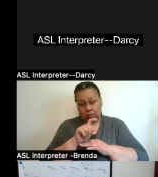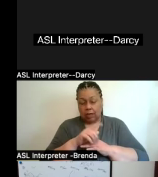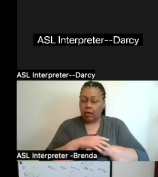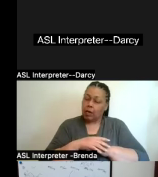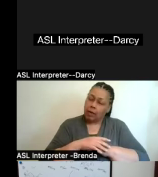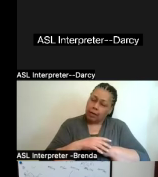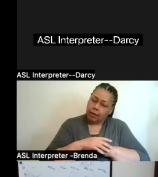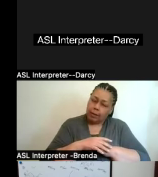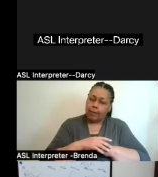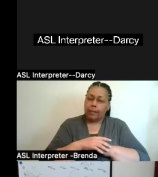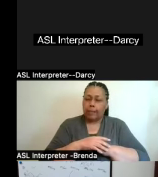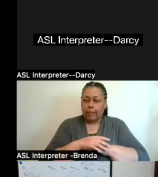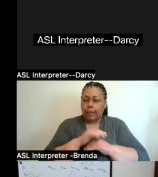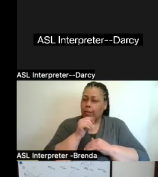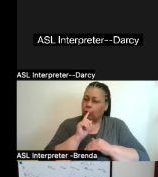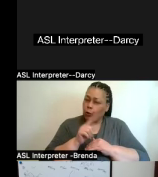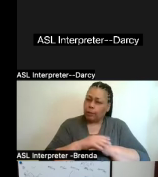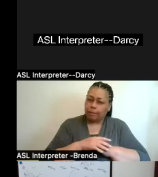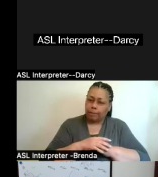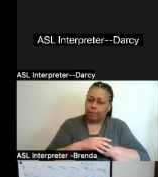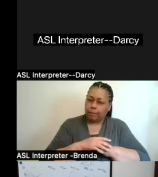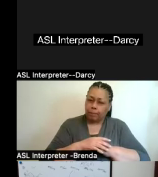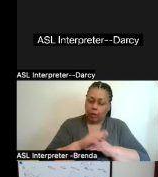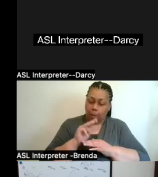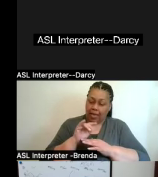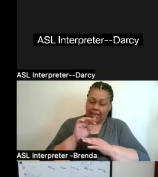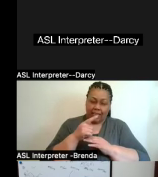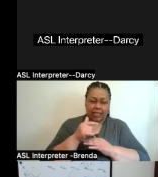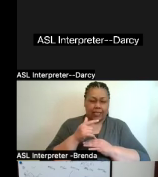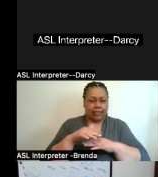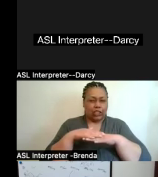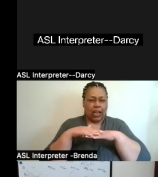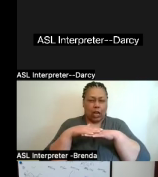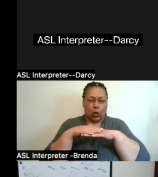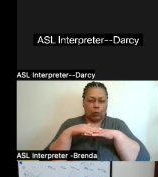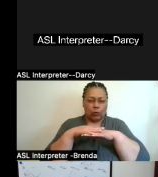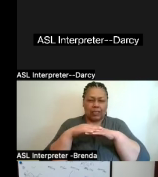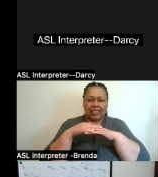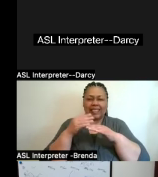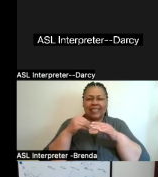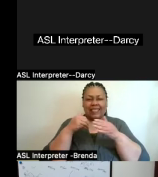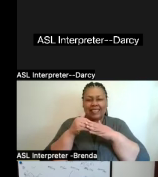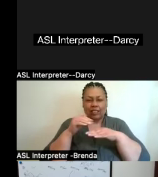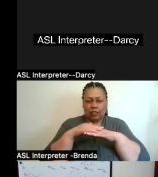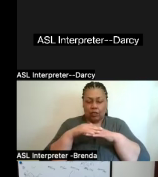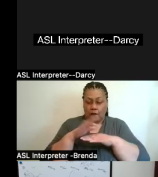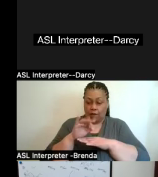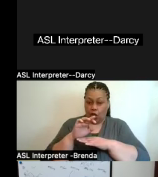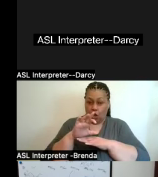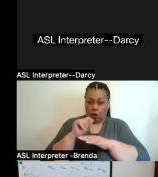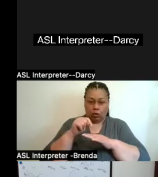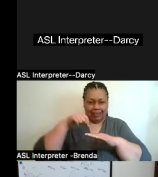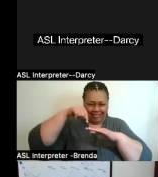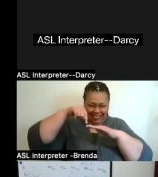I'm not sure. So the mining, I think, is usually pretty shallow, like it's pretty near the surface, whereas our faults are usually much